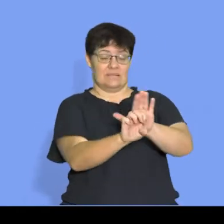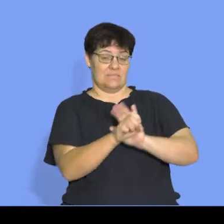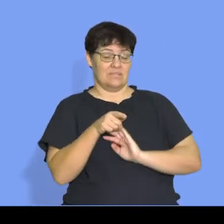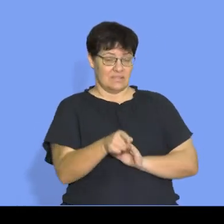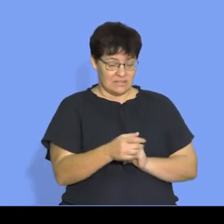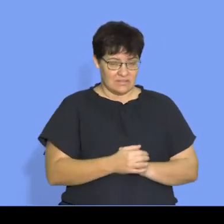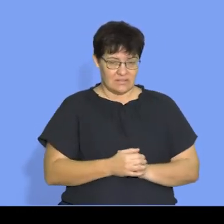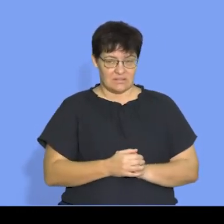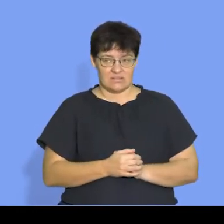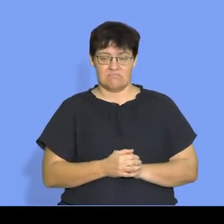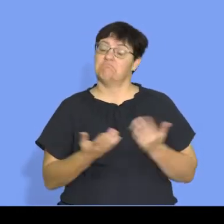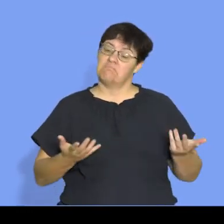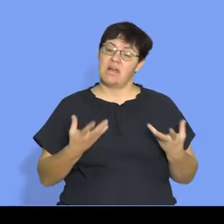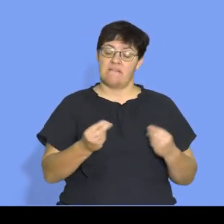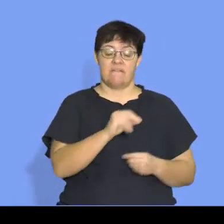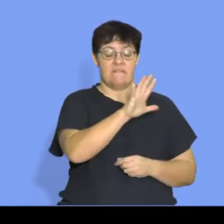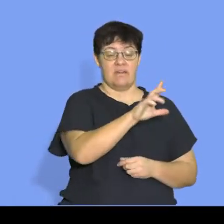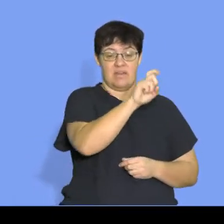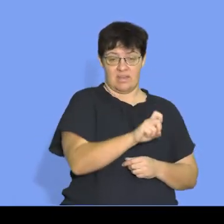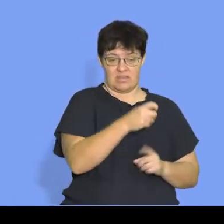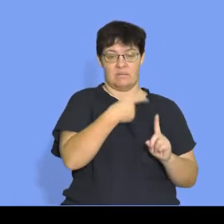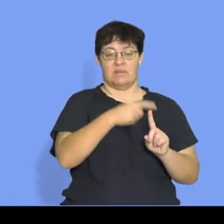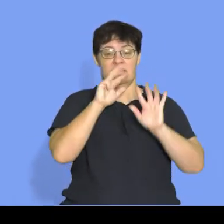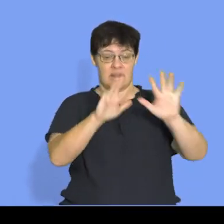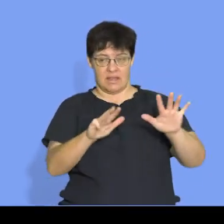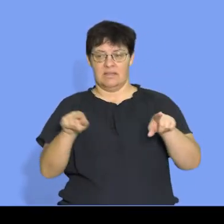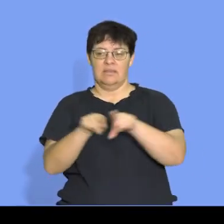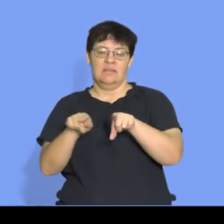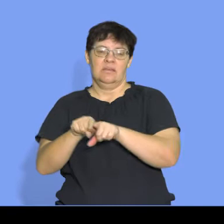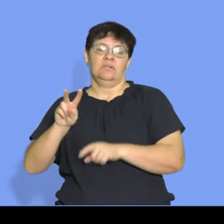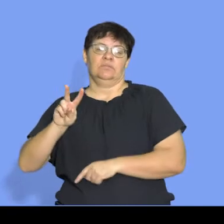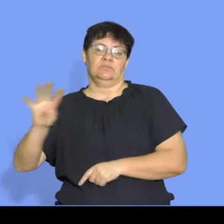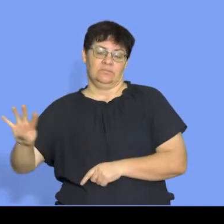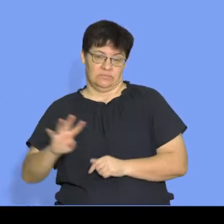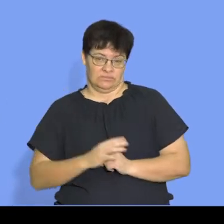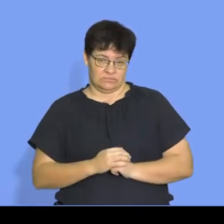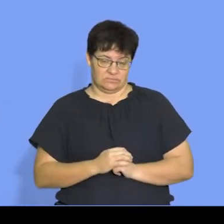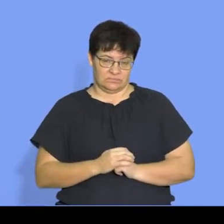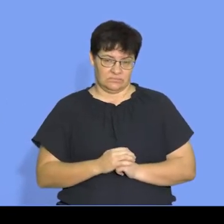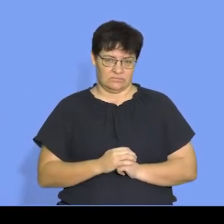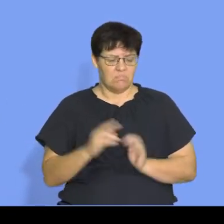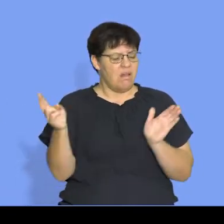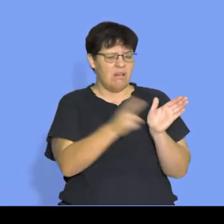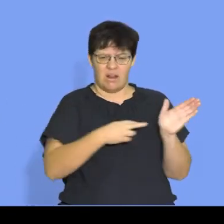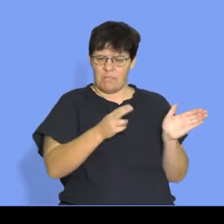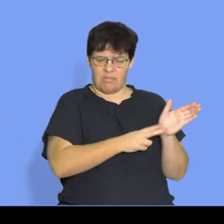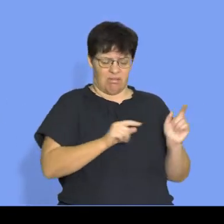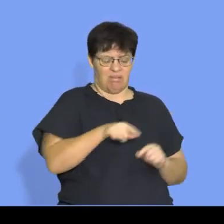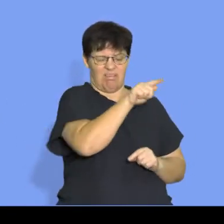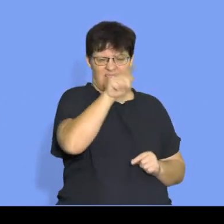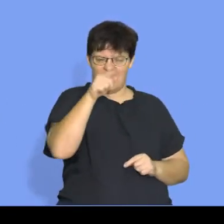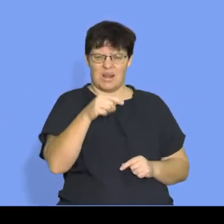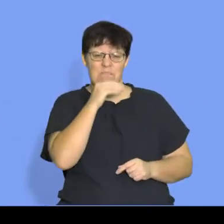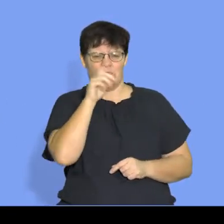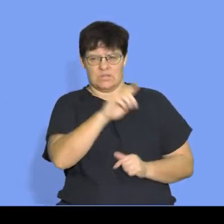will be, if I have 5x plus 9 equal to 24, we label this in the following